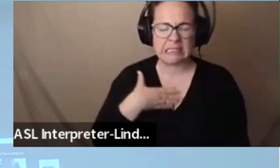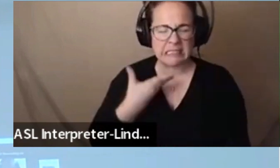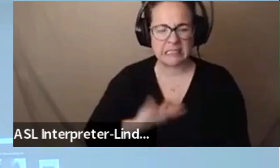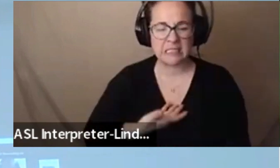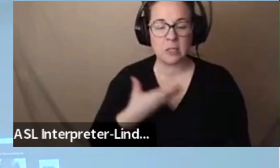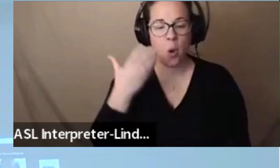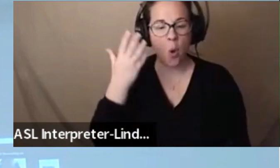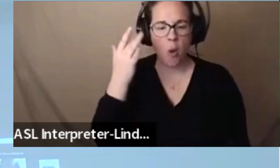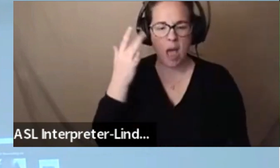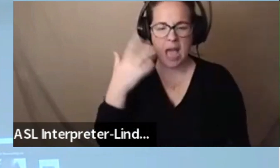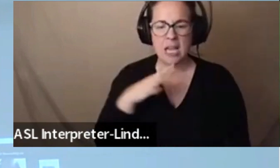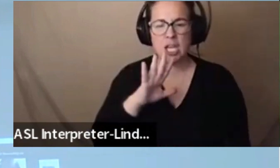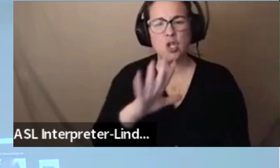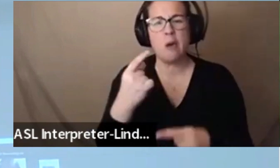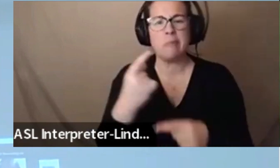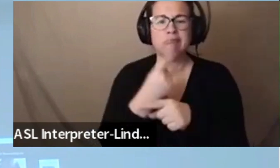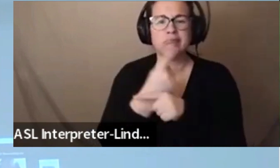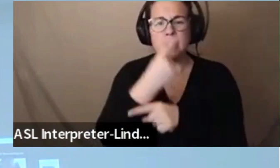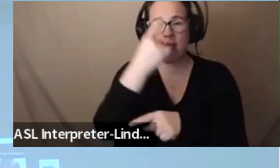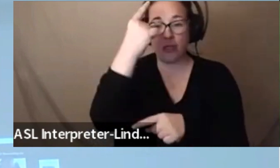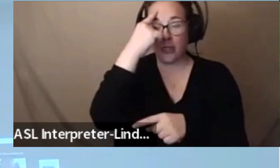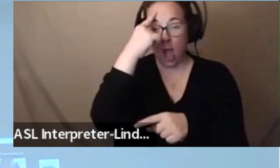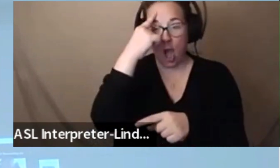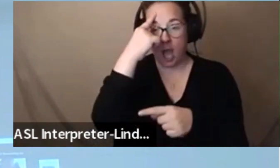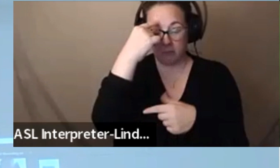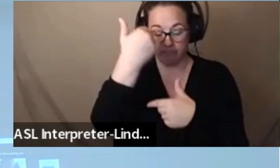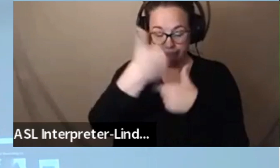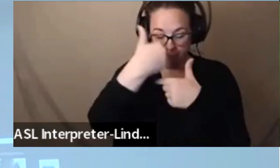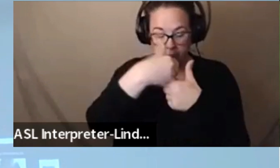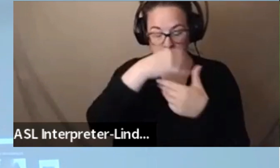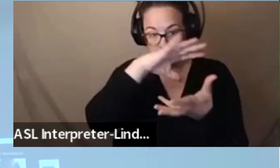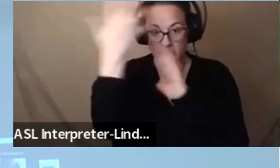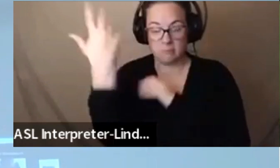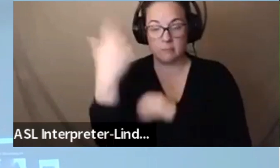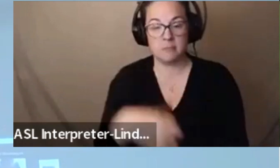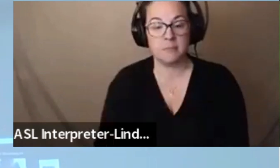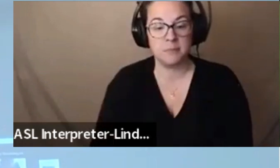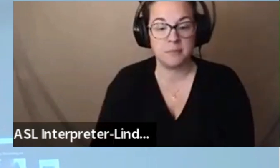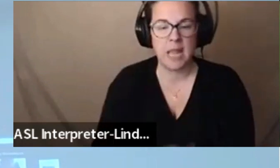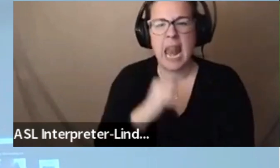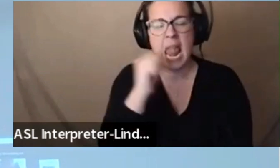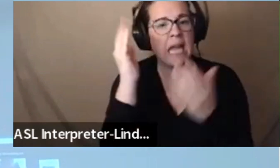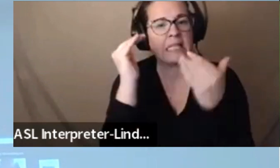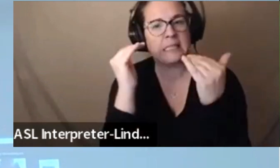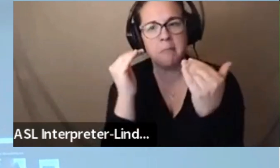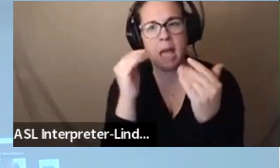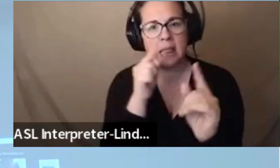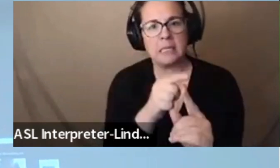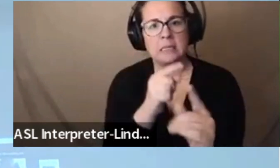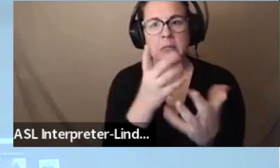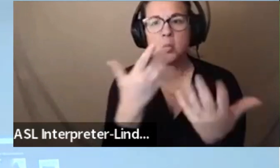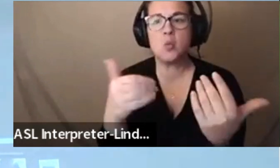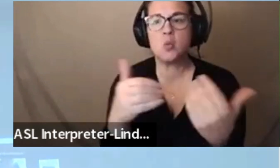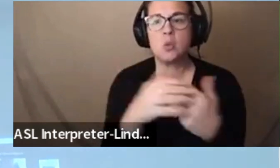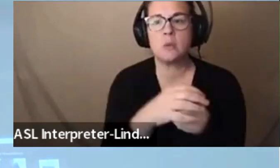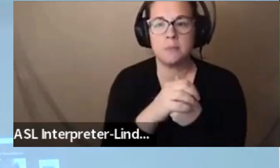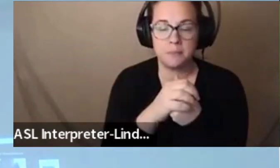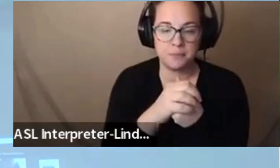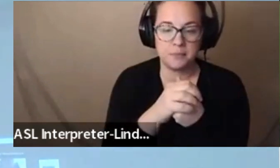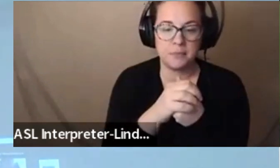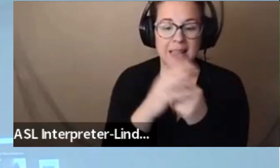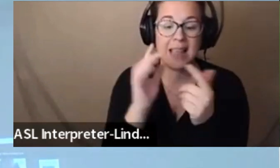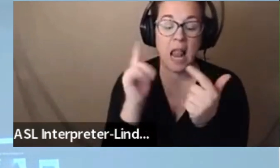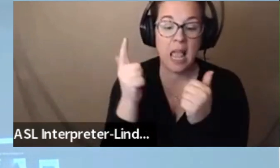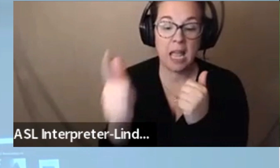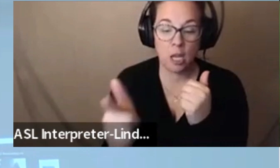them, because they were disruptive and because they weren't what they were expecting, either from that person or from that piece